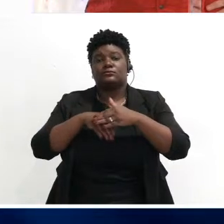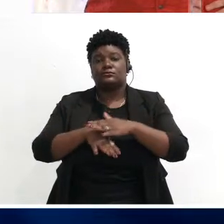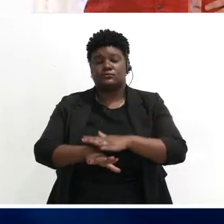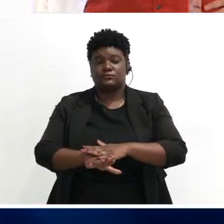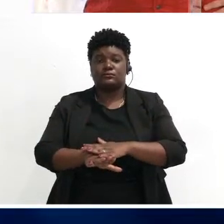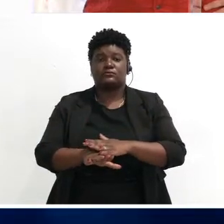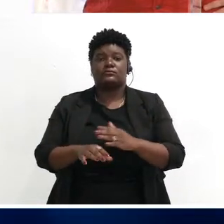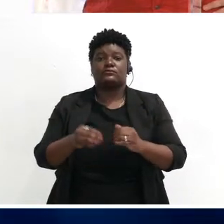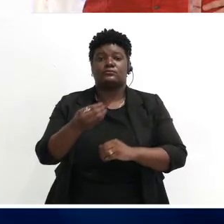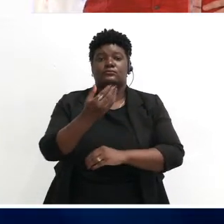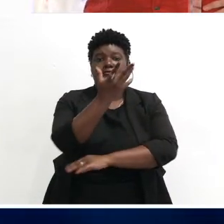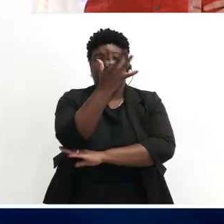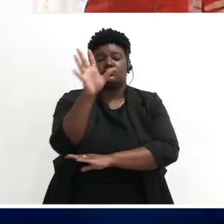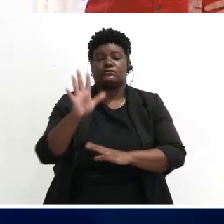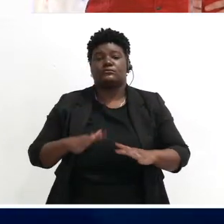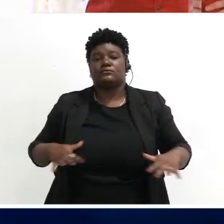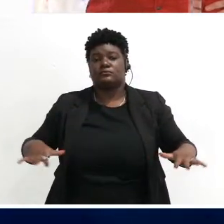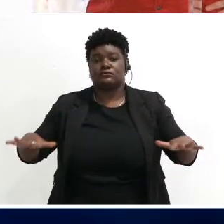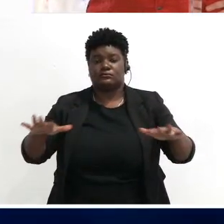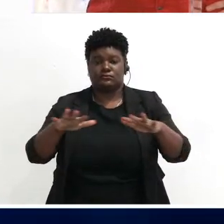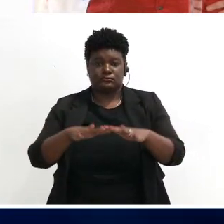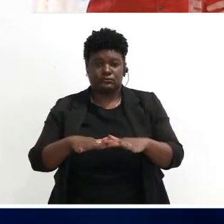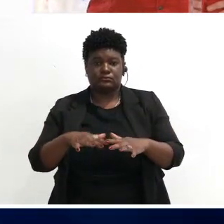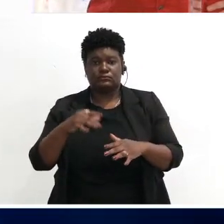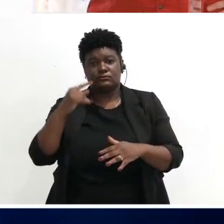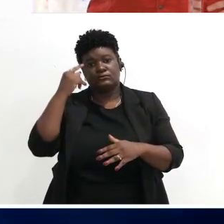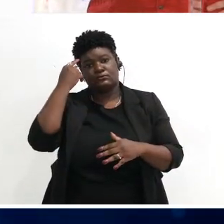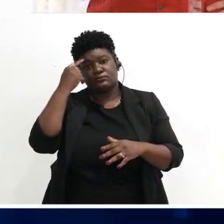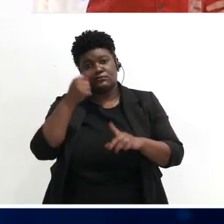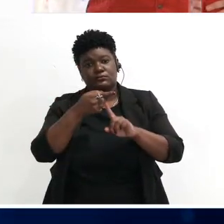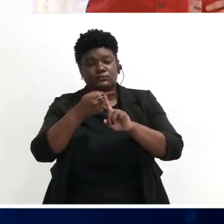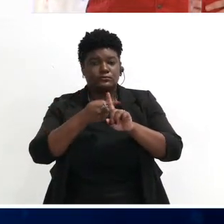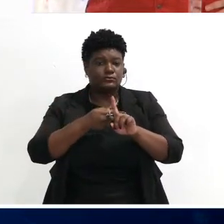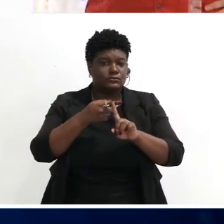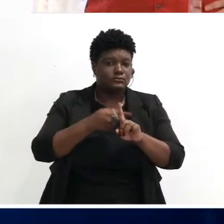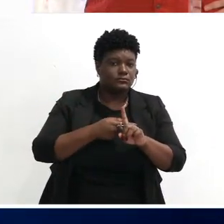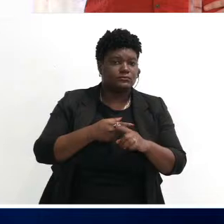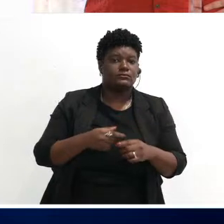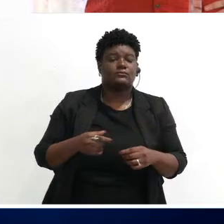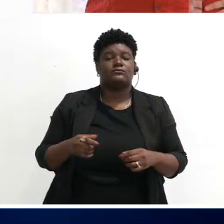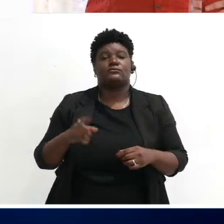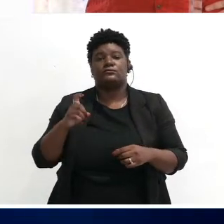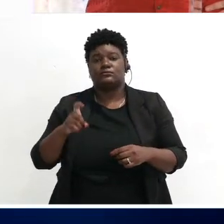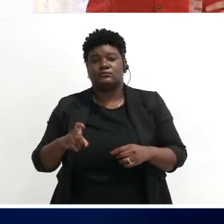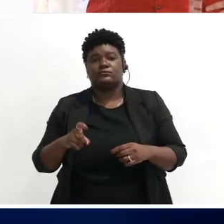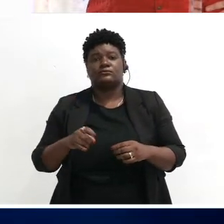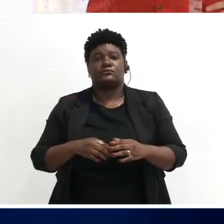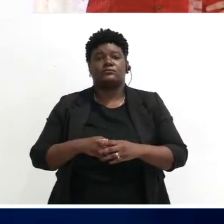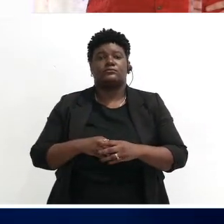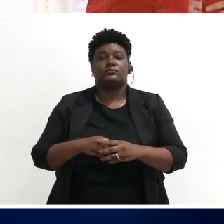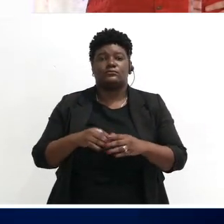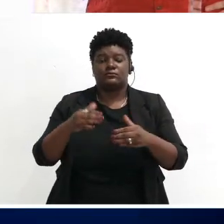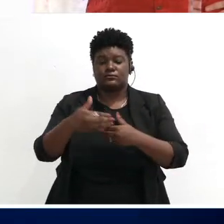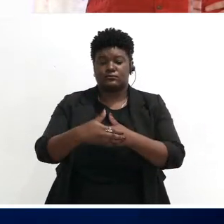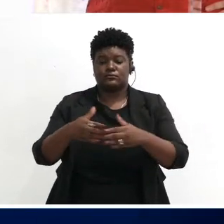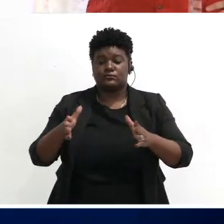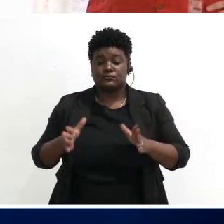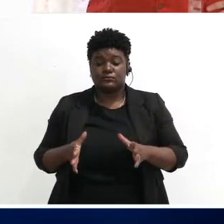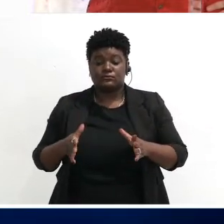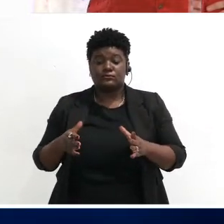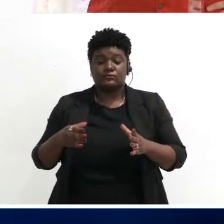that necessarily needs a hole in it. So it requires specialized